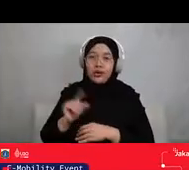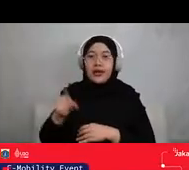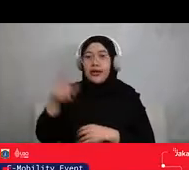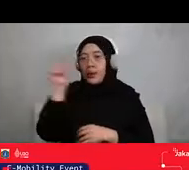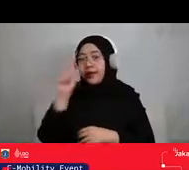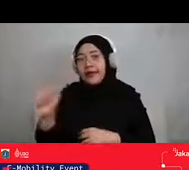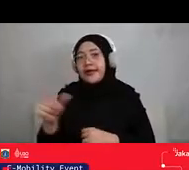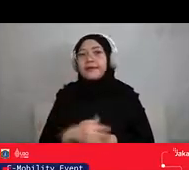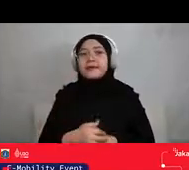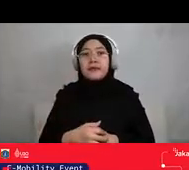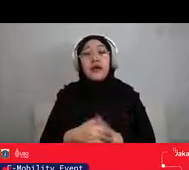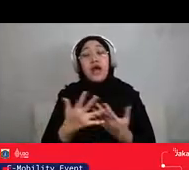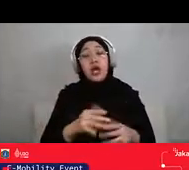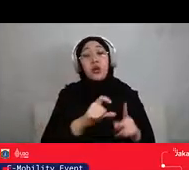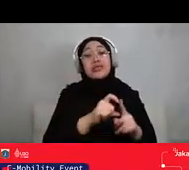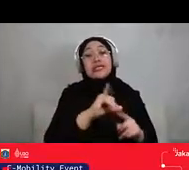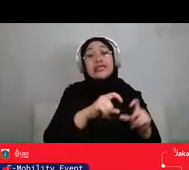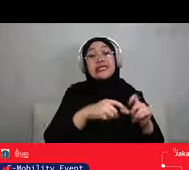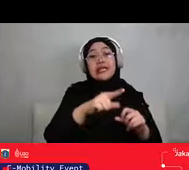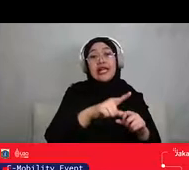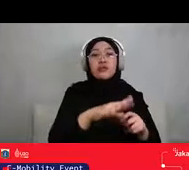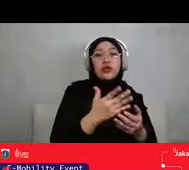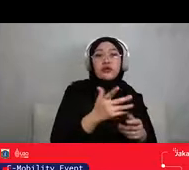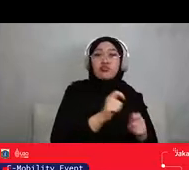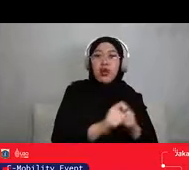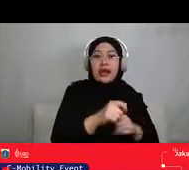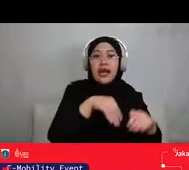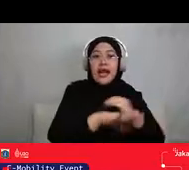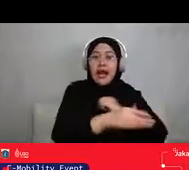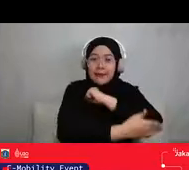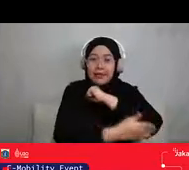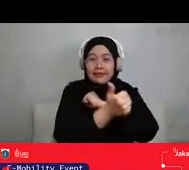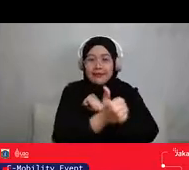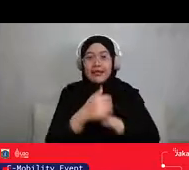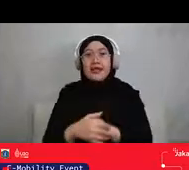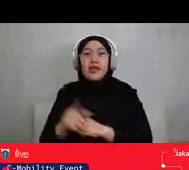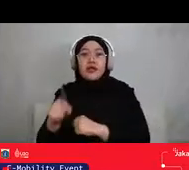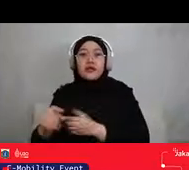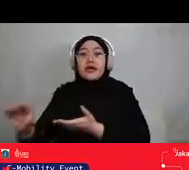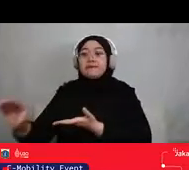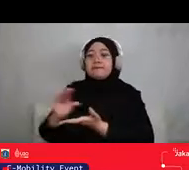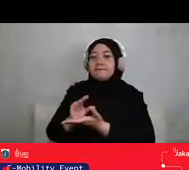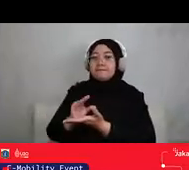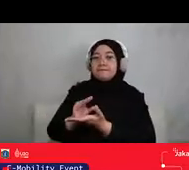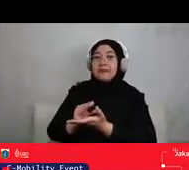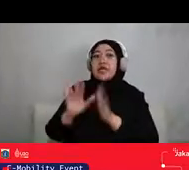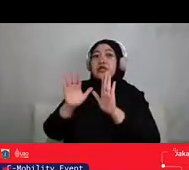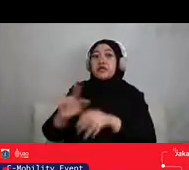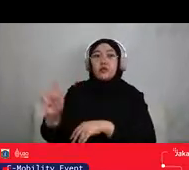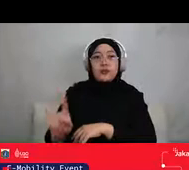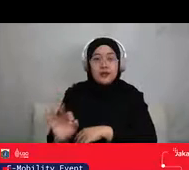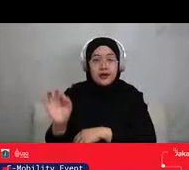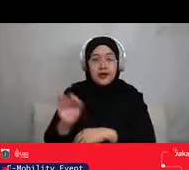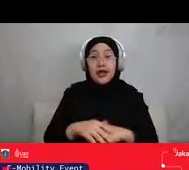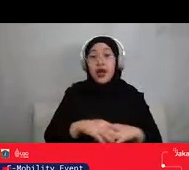So if you look at the funding sources for the diesel buses, almost 10% can come from the scrap value of the old vehicle, another 10%